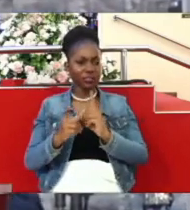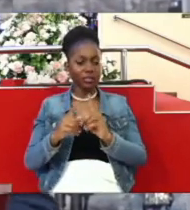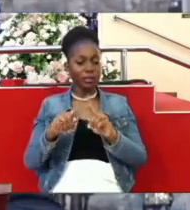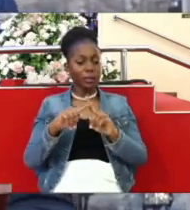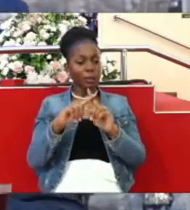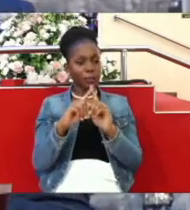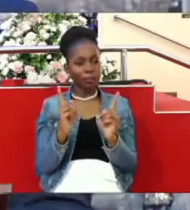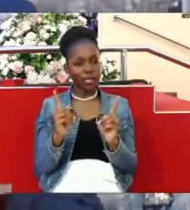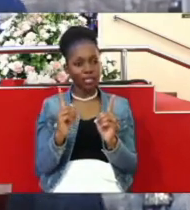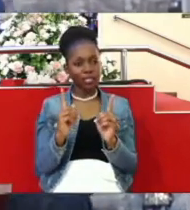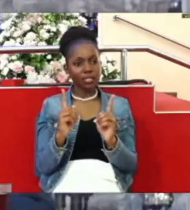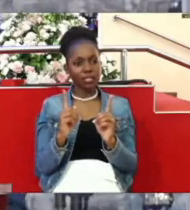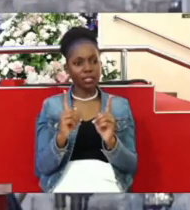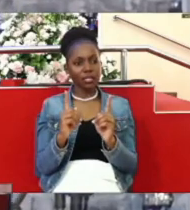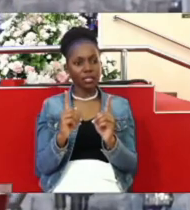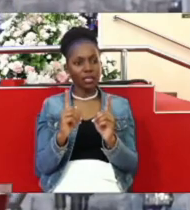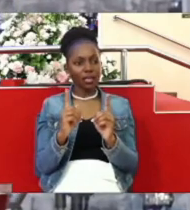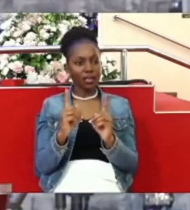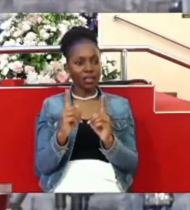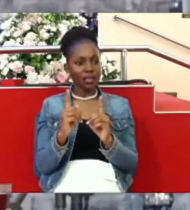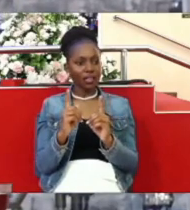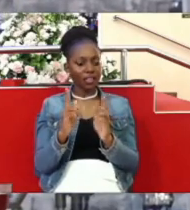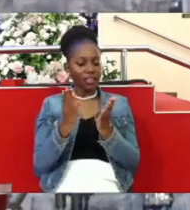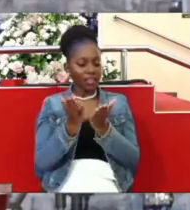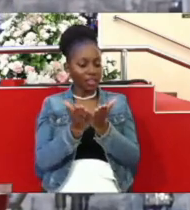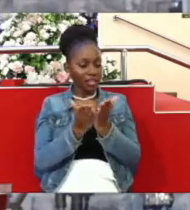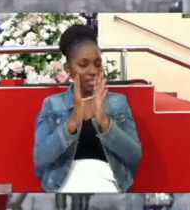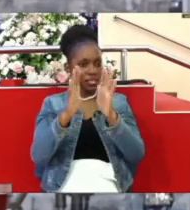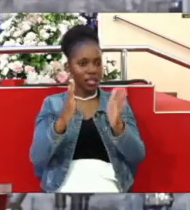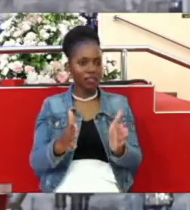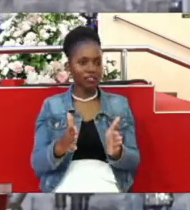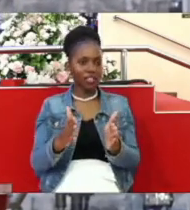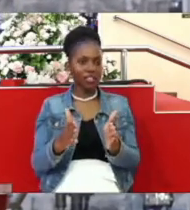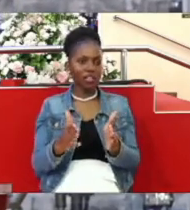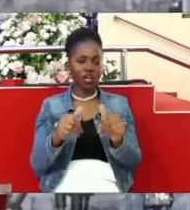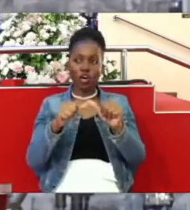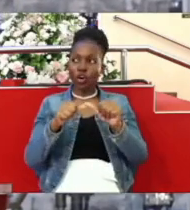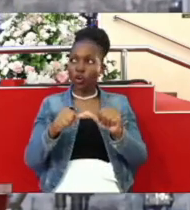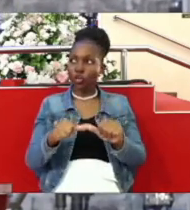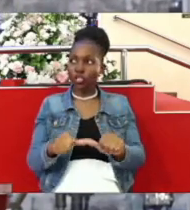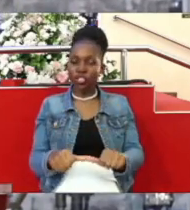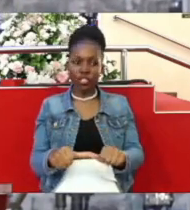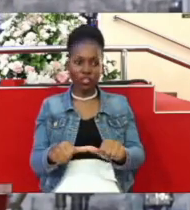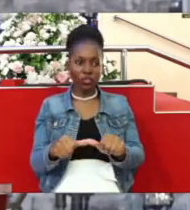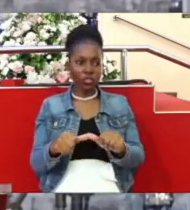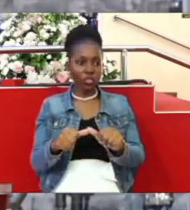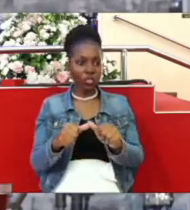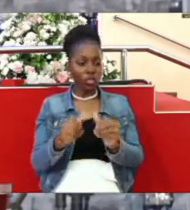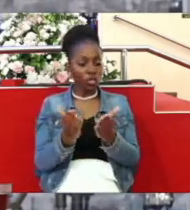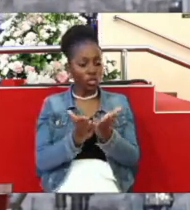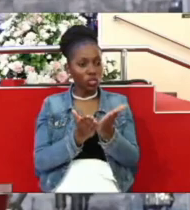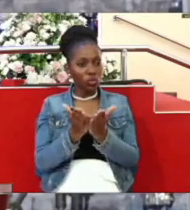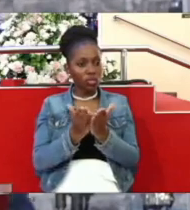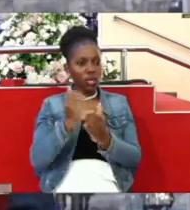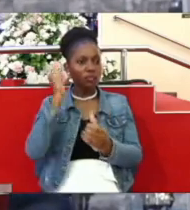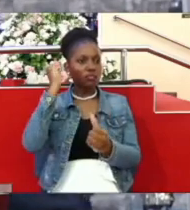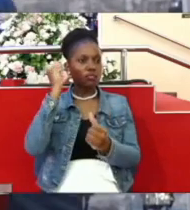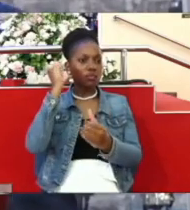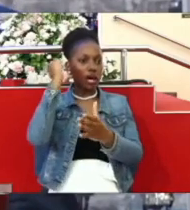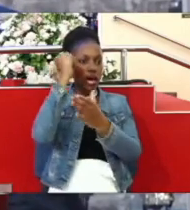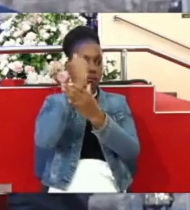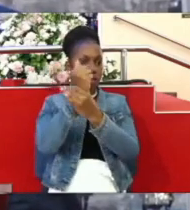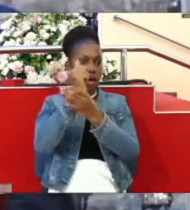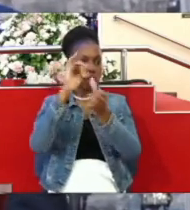say this, church, Hagar continued to be Sarah's maid and it remained her duty to serve her mistress. Na nataka kusema kanisa